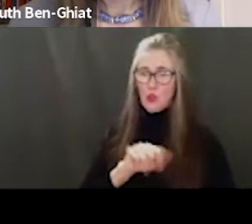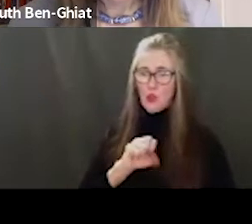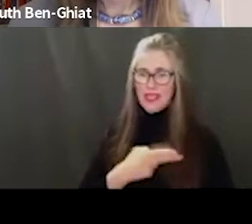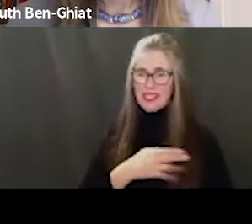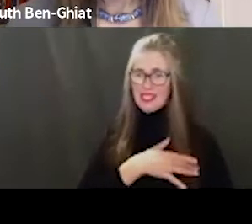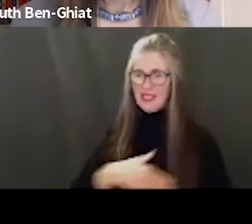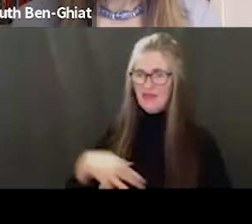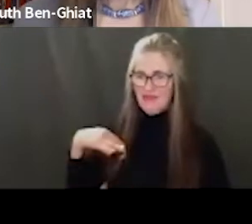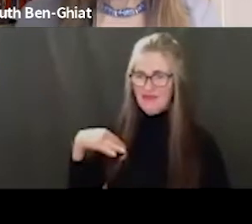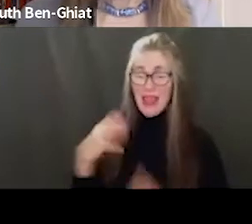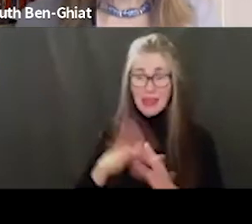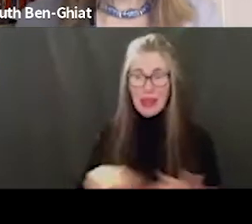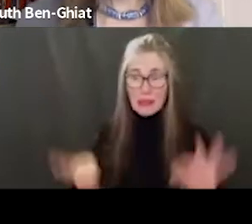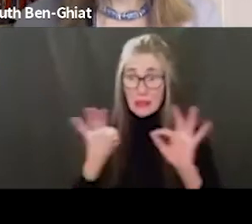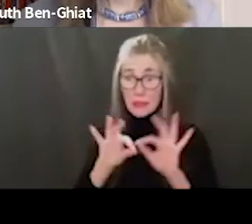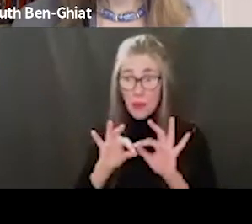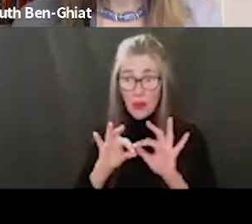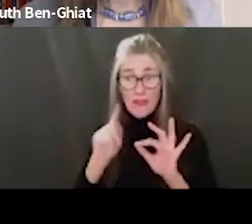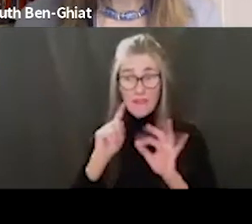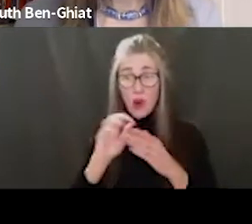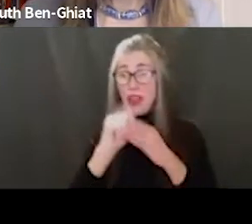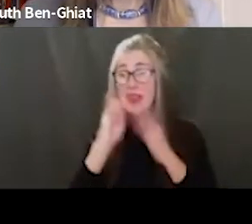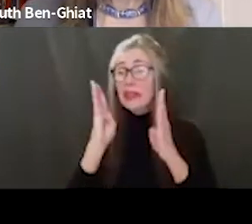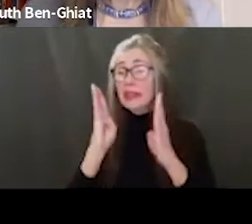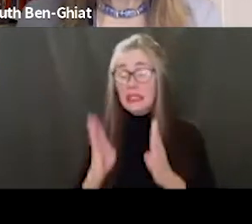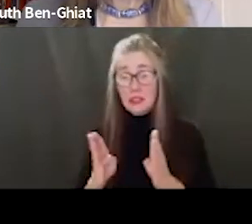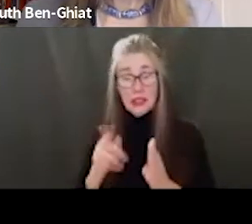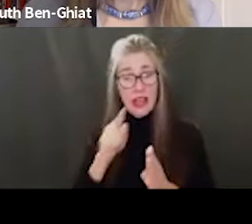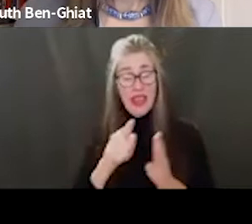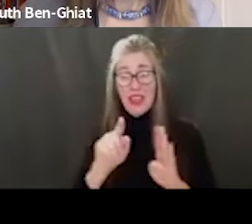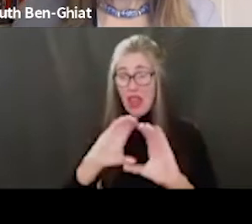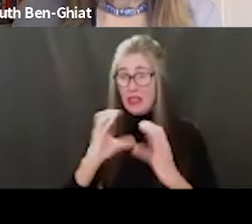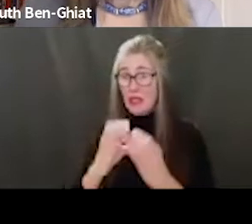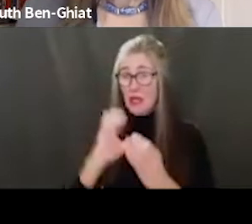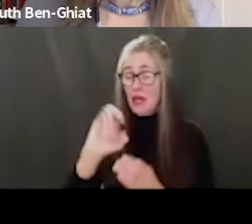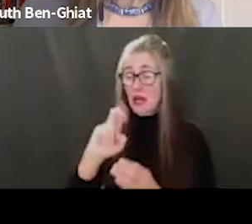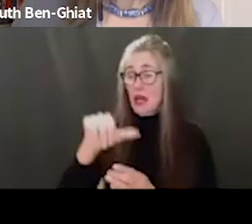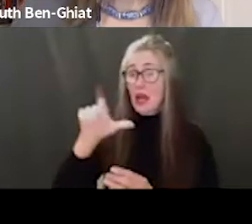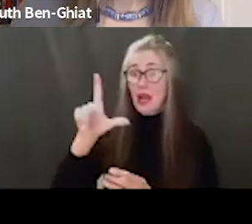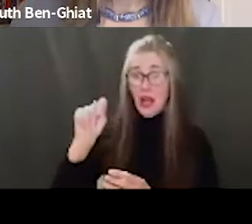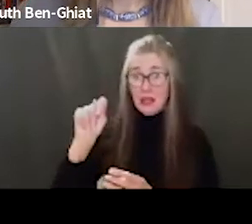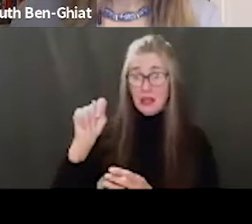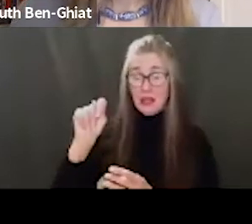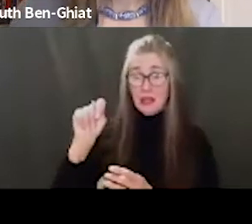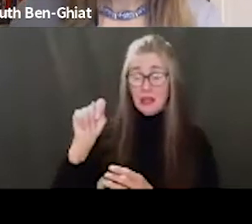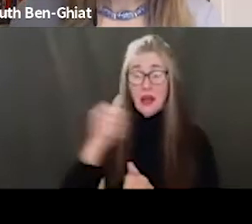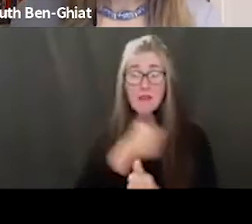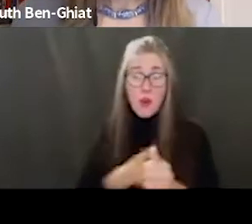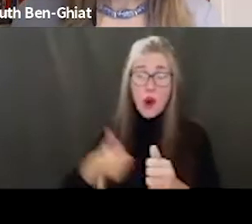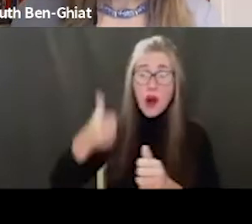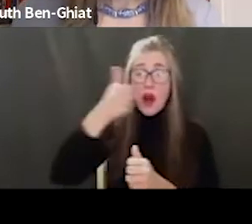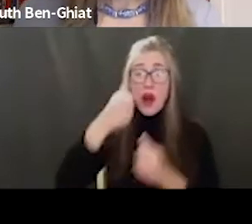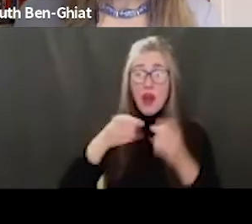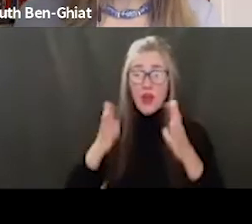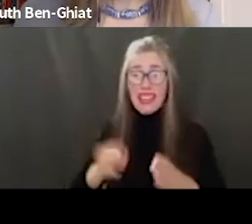leader cults are, because the history of authoritarianism also tells us that followers who feel their leader is